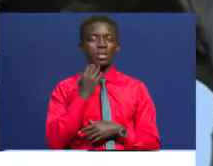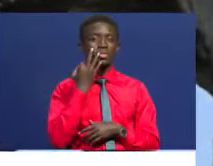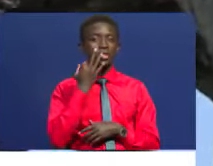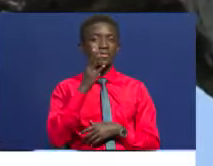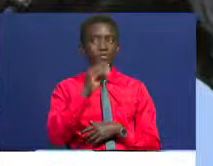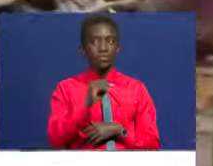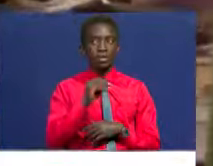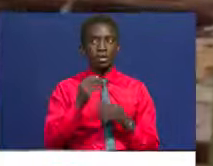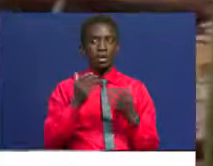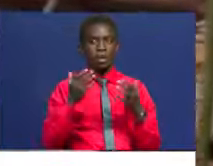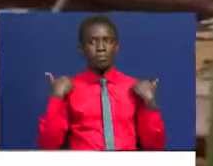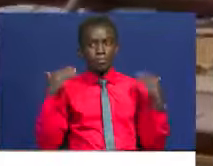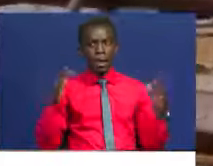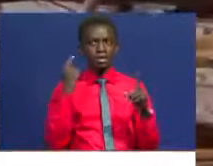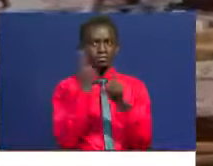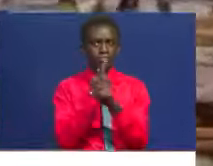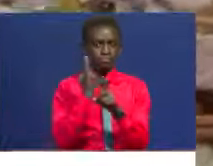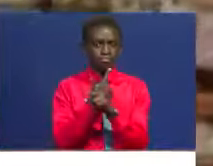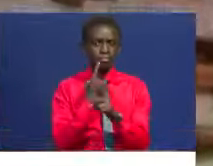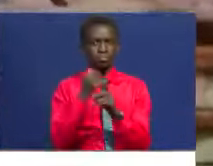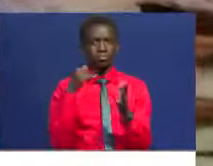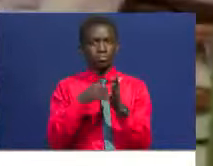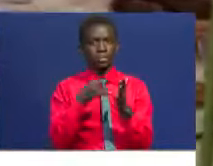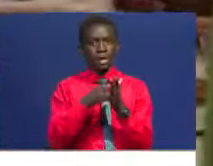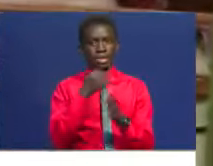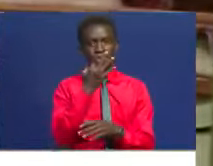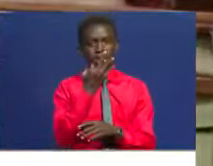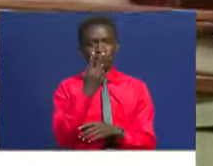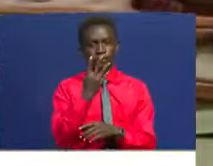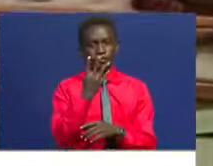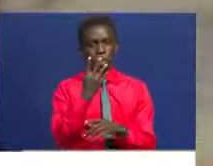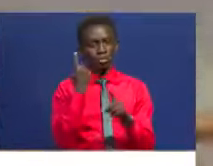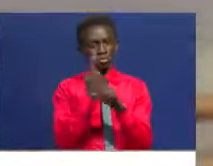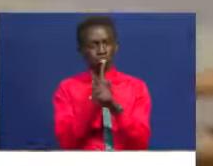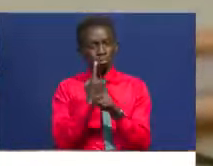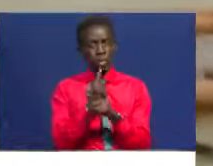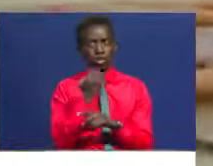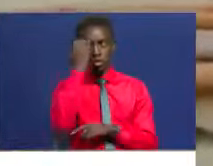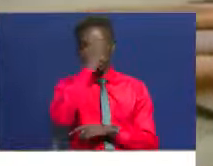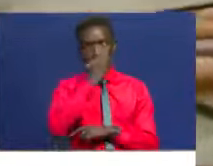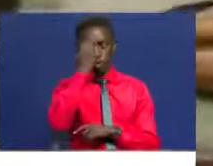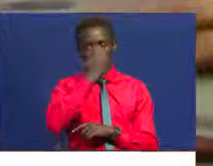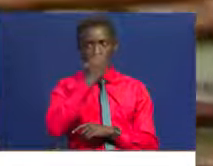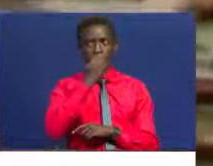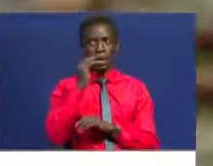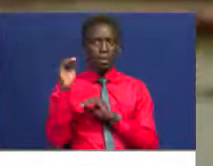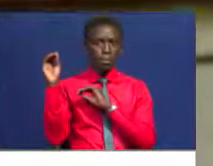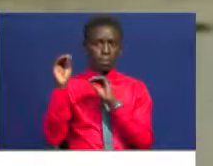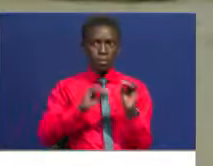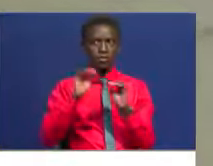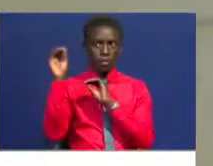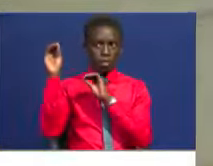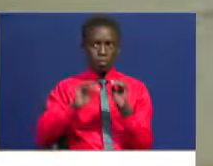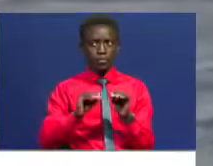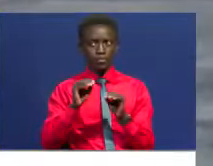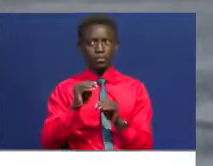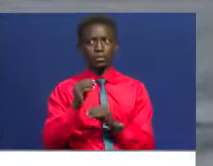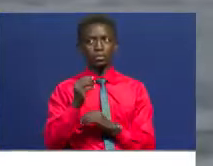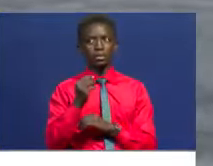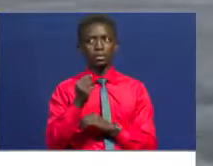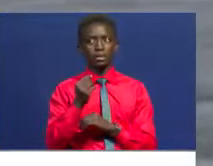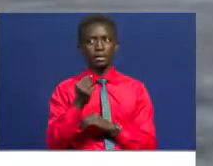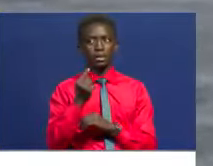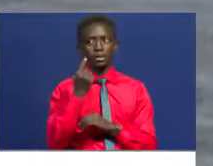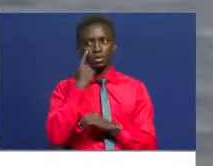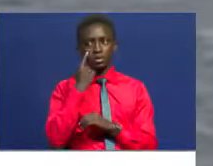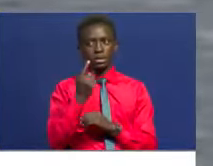Wildlife Service. This includes 34 species of European migrants, most spectacularly